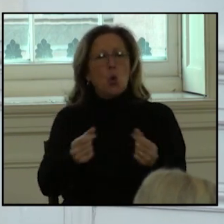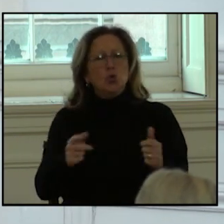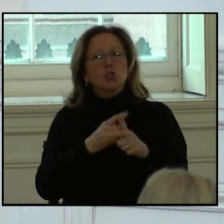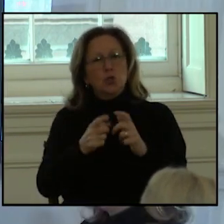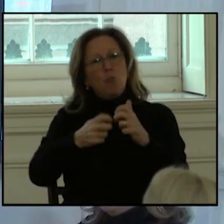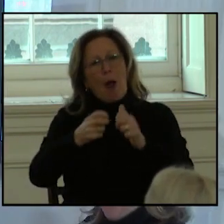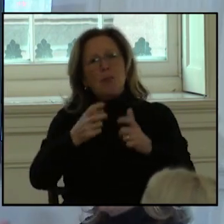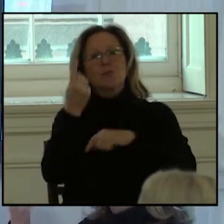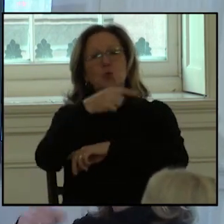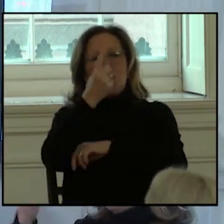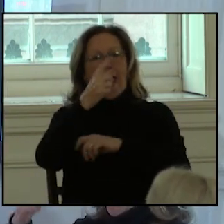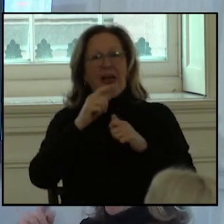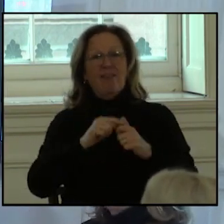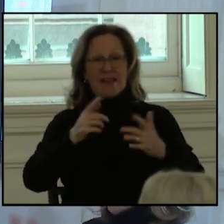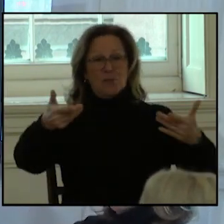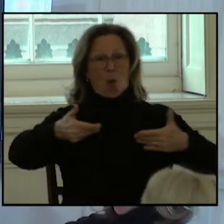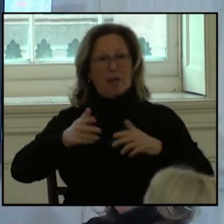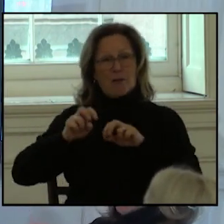today.